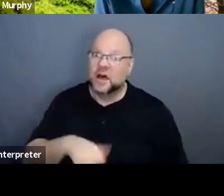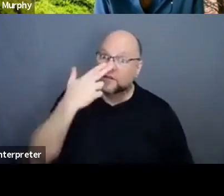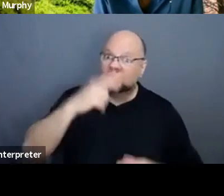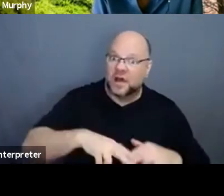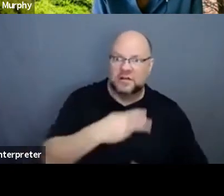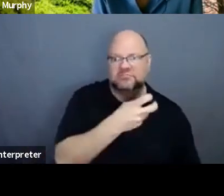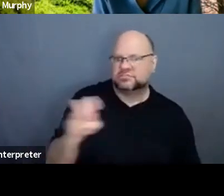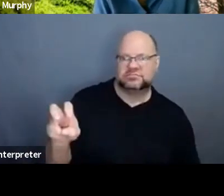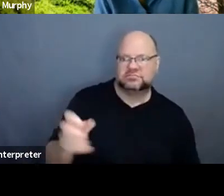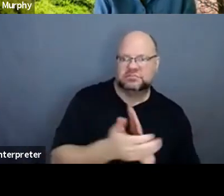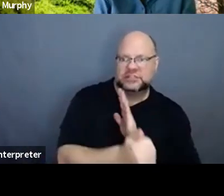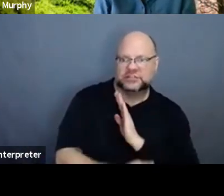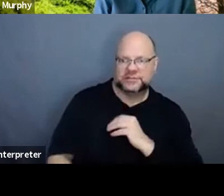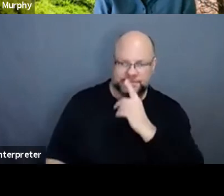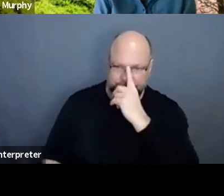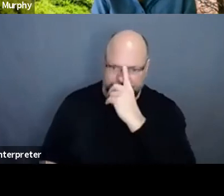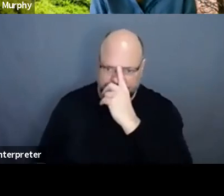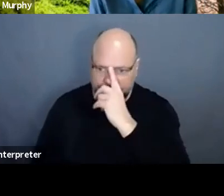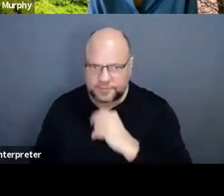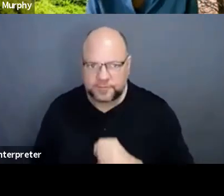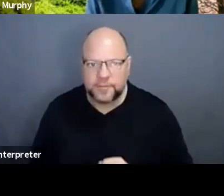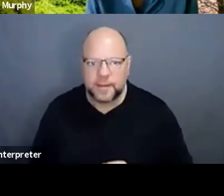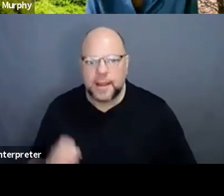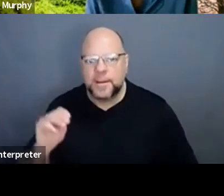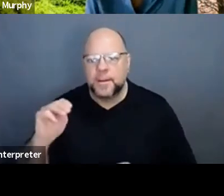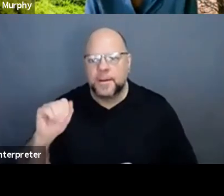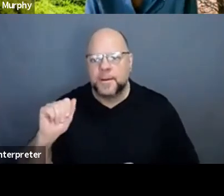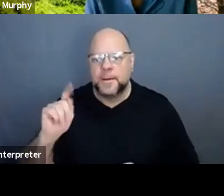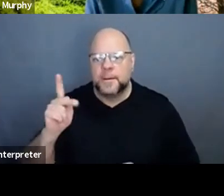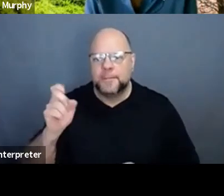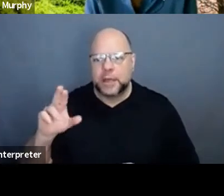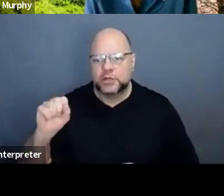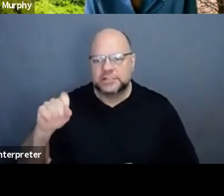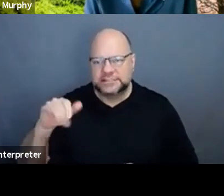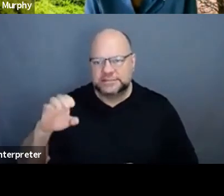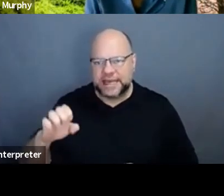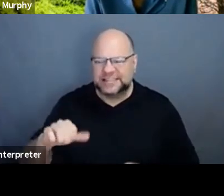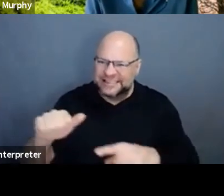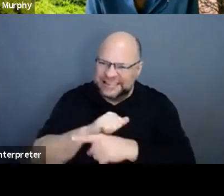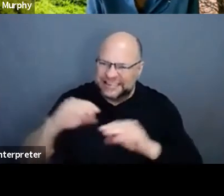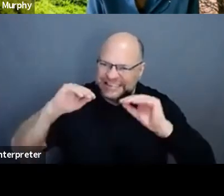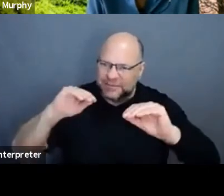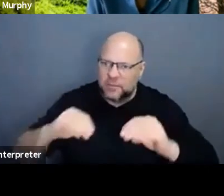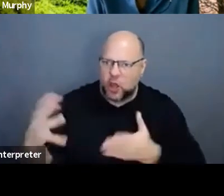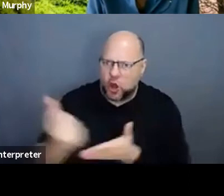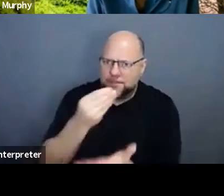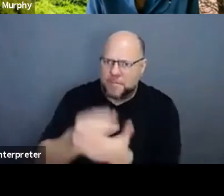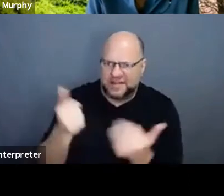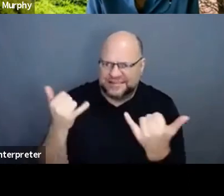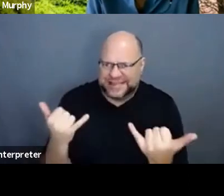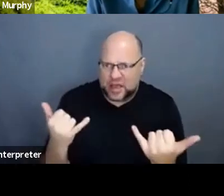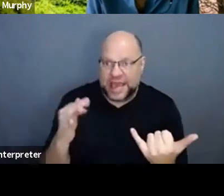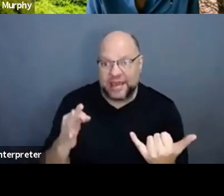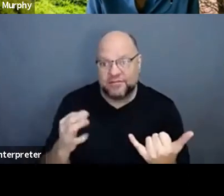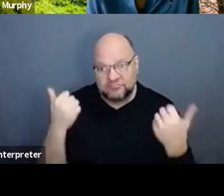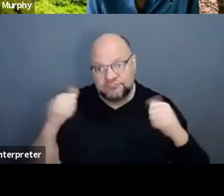about a lot of the ways that makerspaces are doing, is they're training people on things that they could really make money off of if their venture doesn't